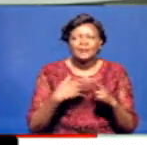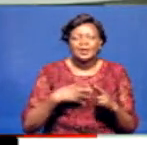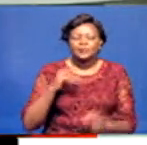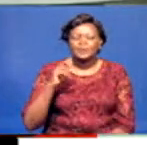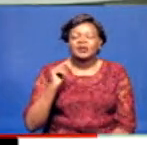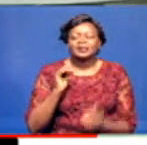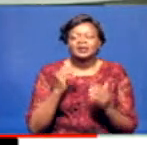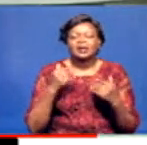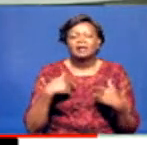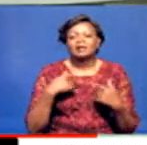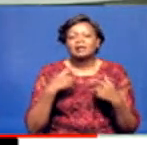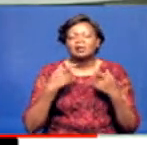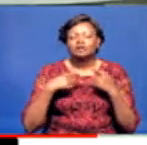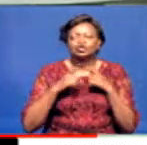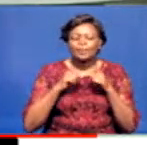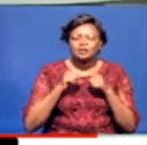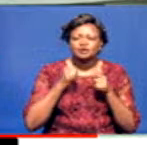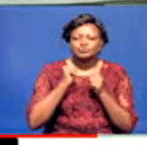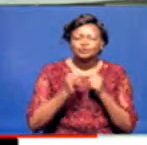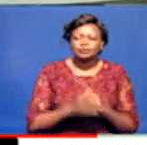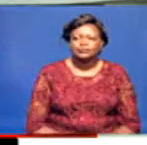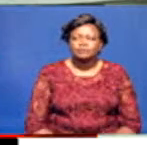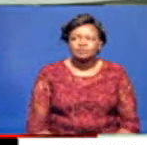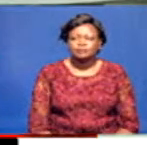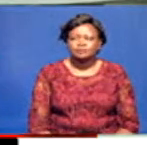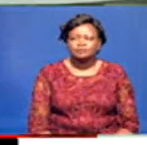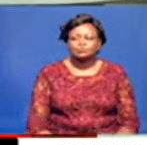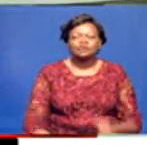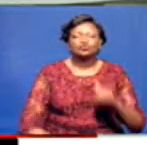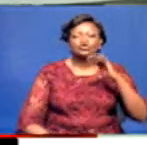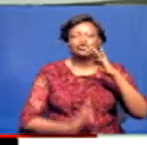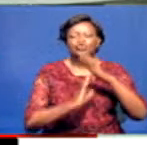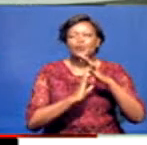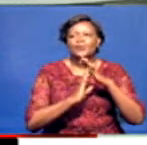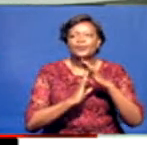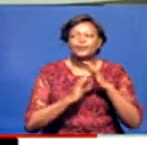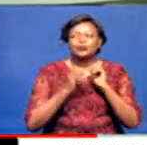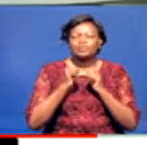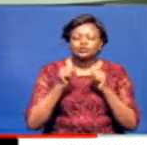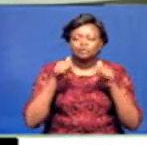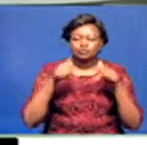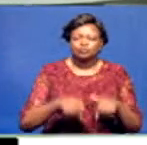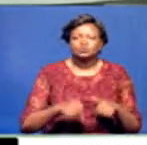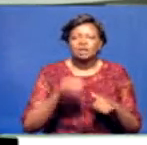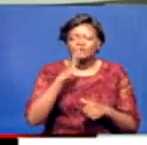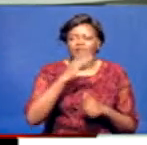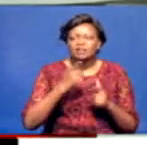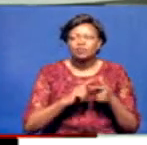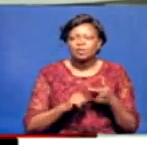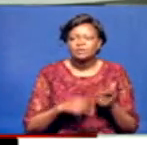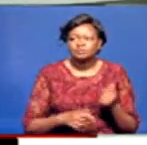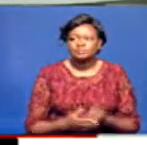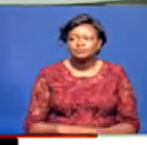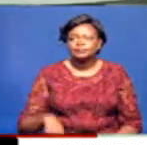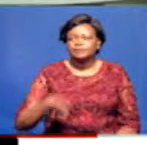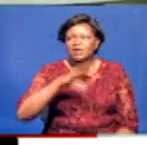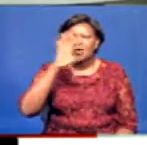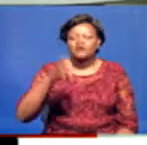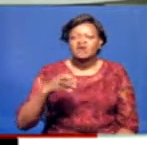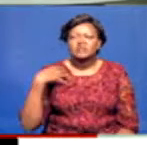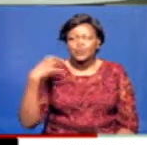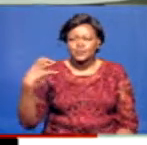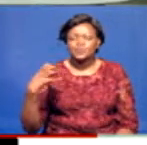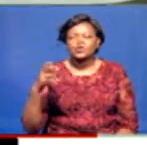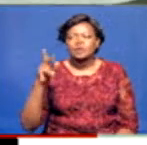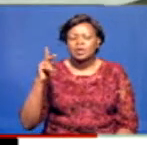let's get sports underway tonight. And top on the KBC Sports Update tonight, newly crowned African champions, that is Kenya Commercial